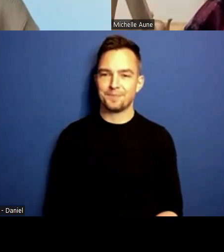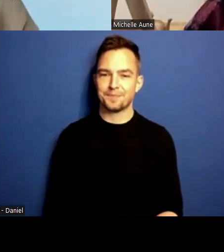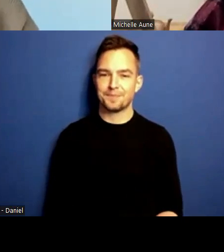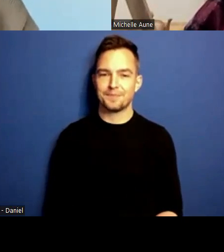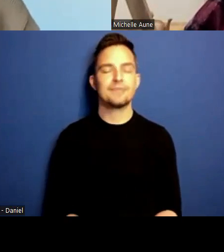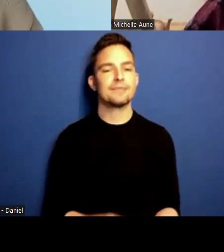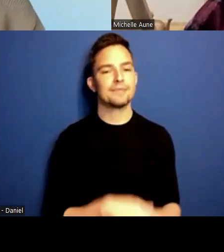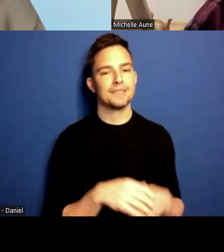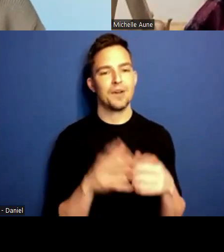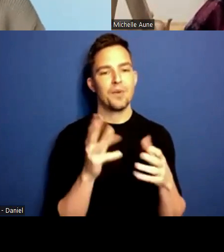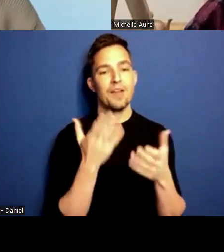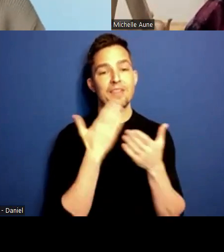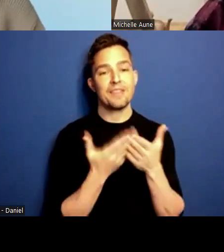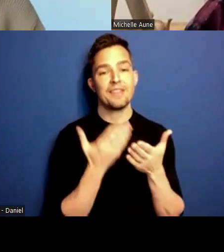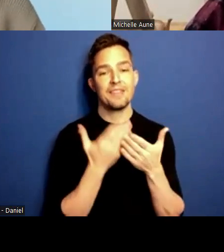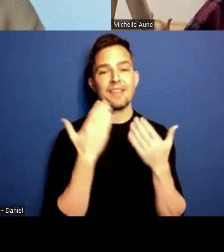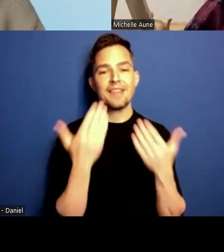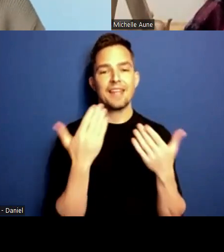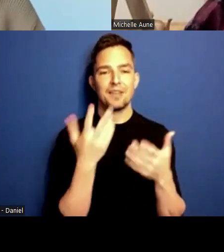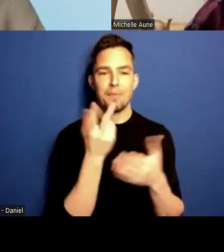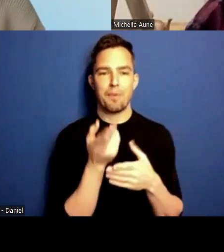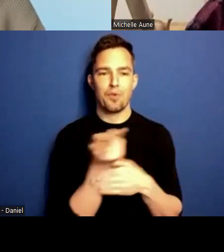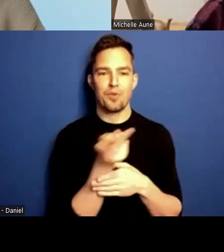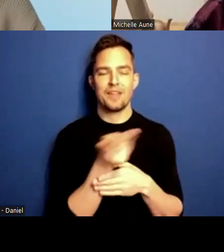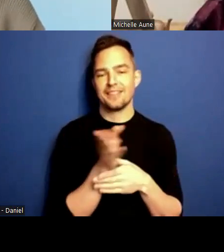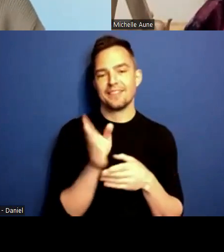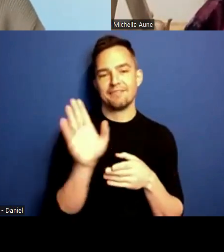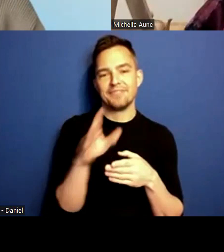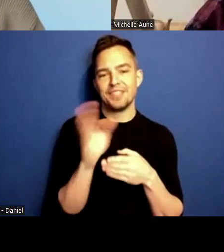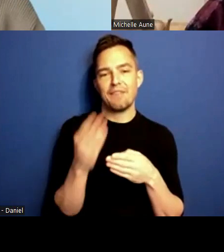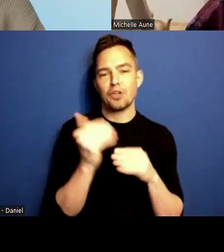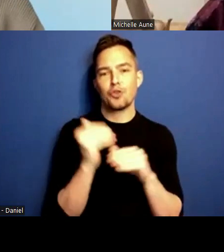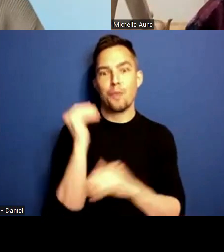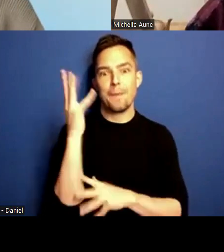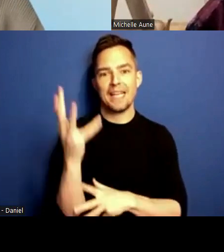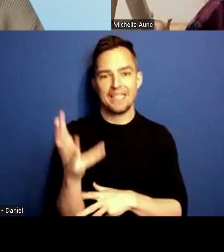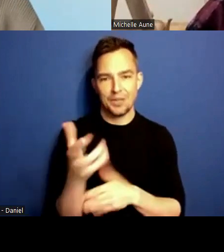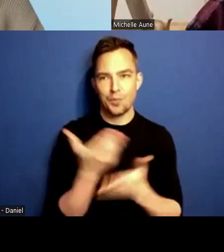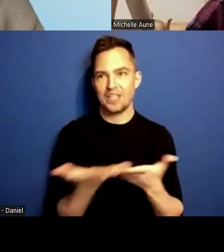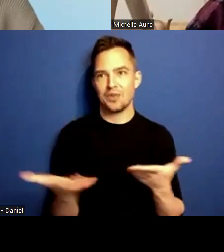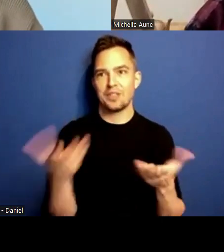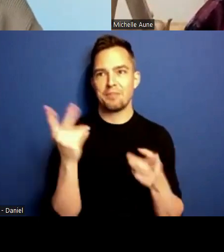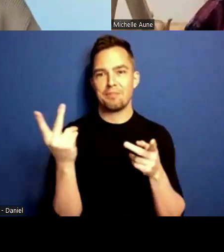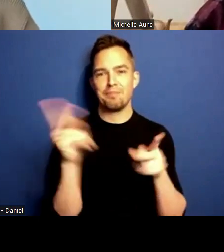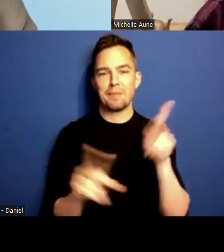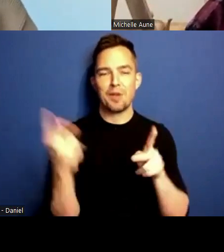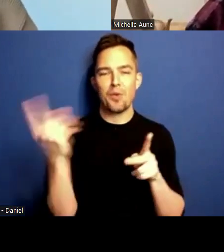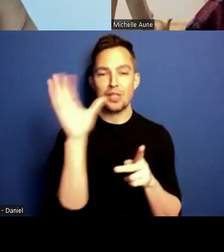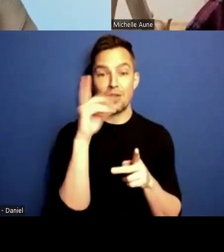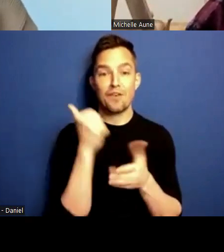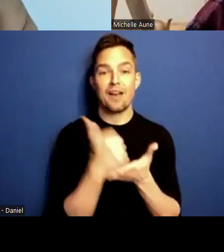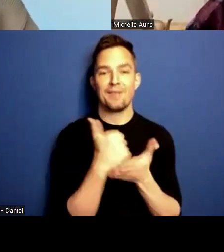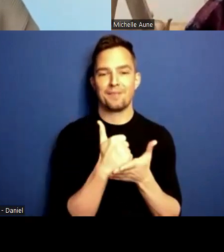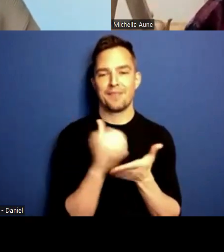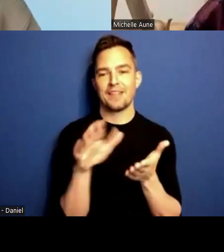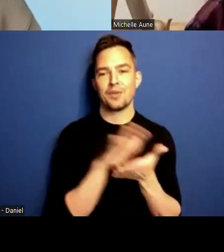Yeah, well, thank you both. There's definitely never too many resources, and people are always looking for help. So it's